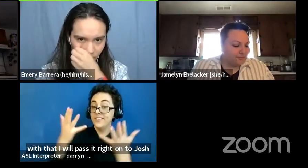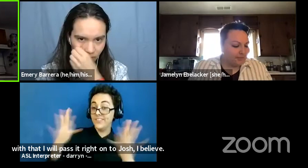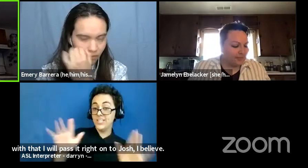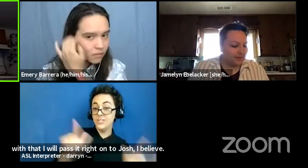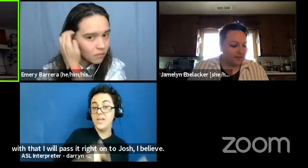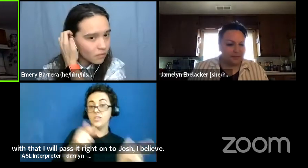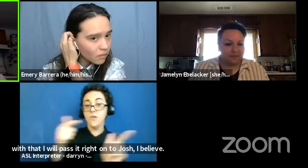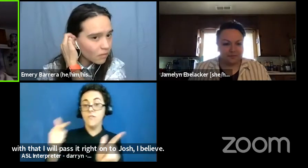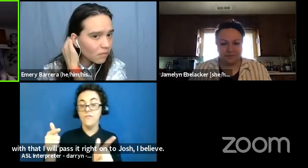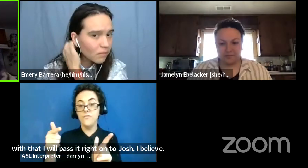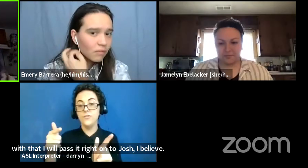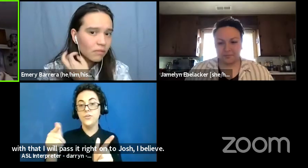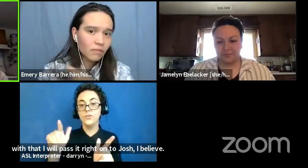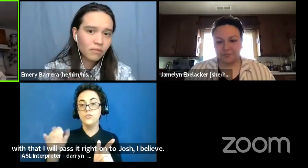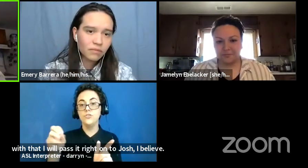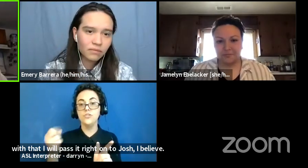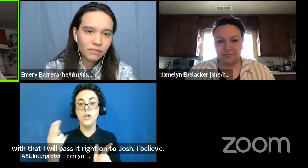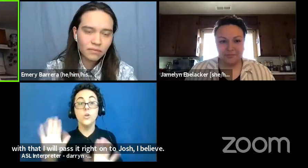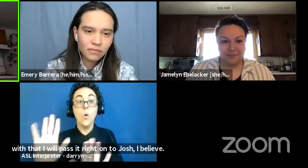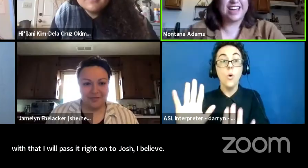Can I say? Kalamai, I don't think